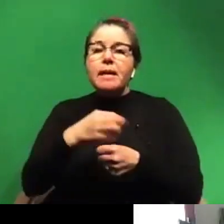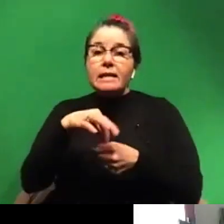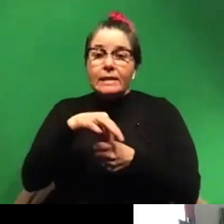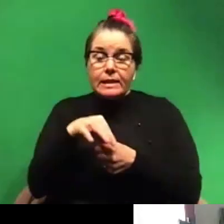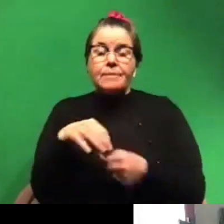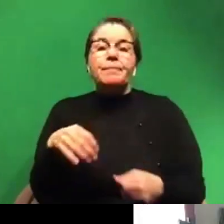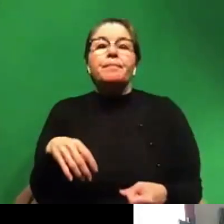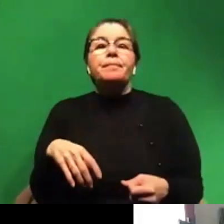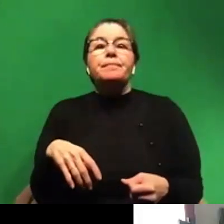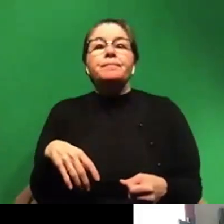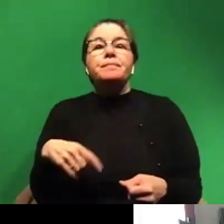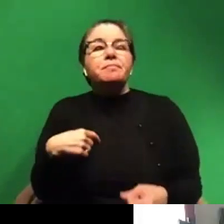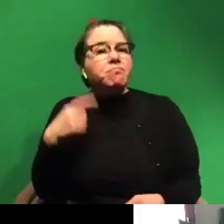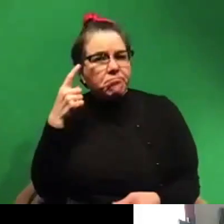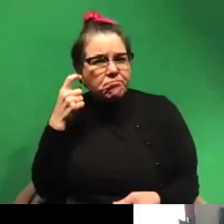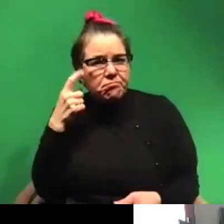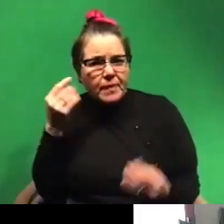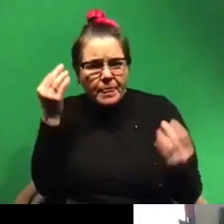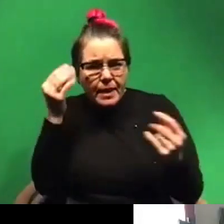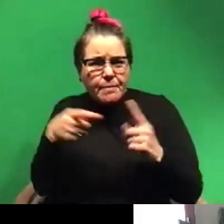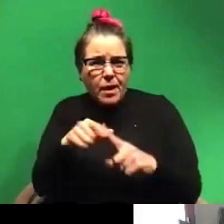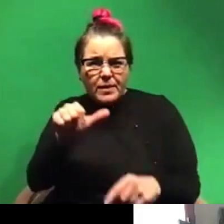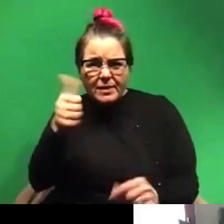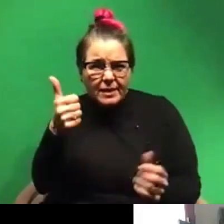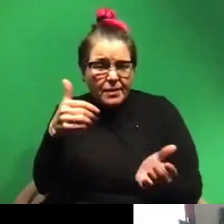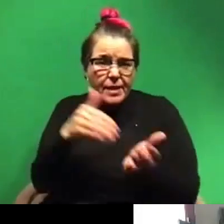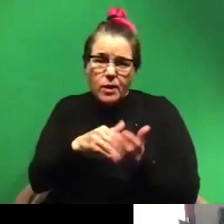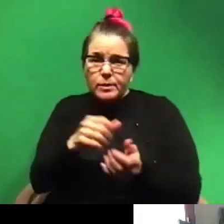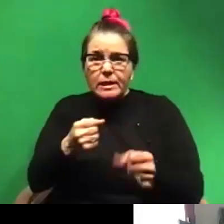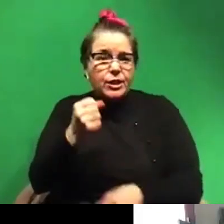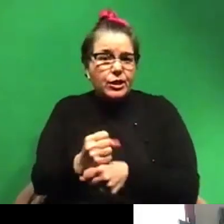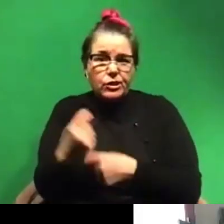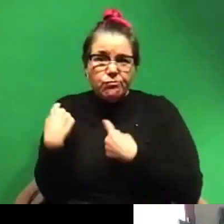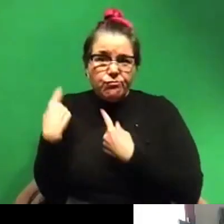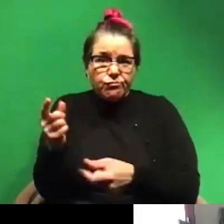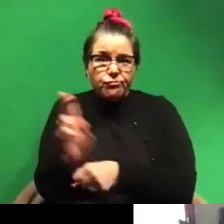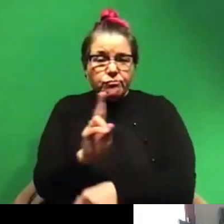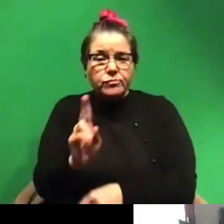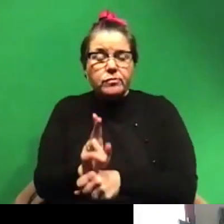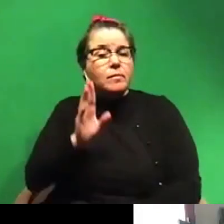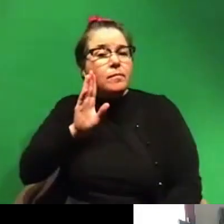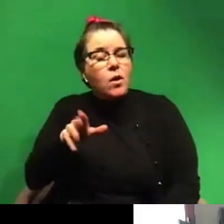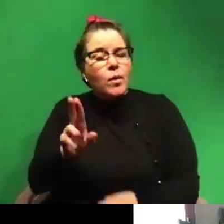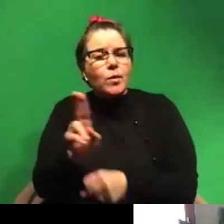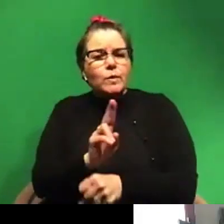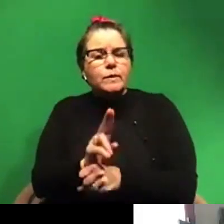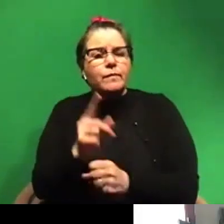think, thinking about the 10,000 years that we've been using it and knowing that we've used it